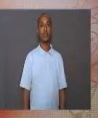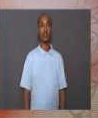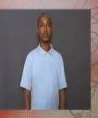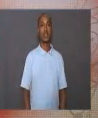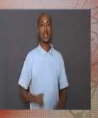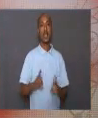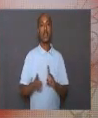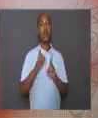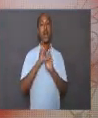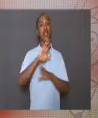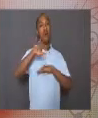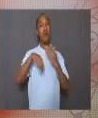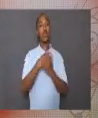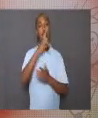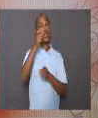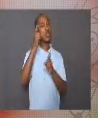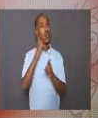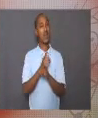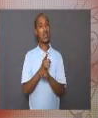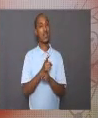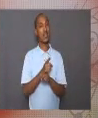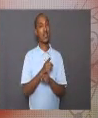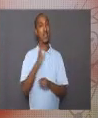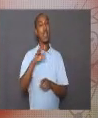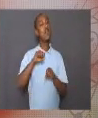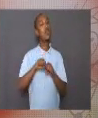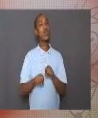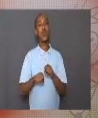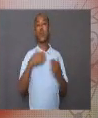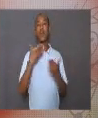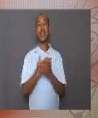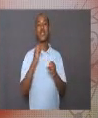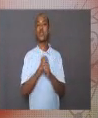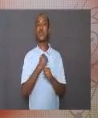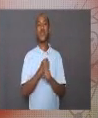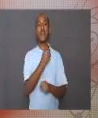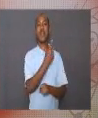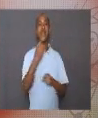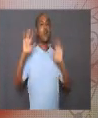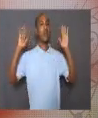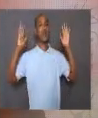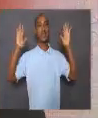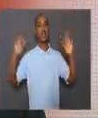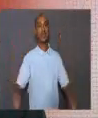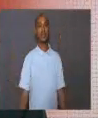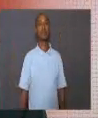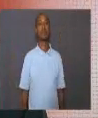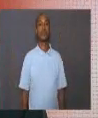Did you answer all the questions correctly? If so, great job, everyone.